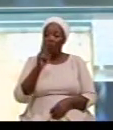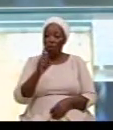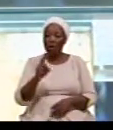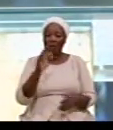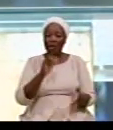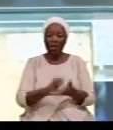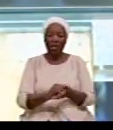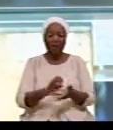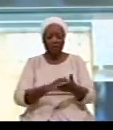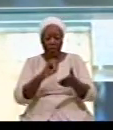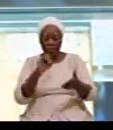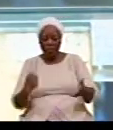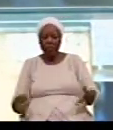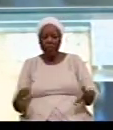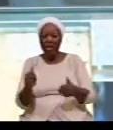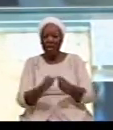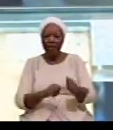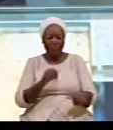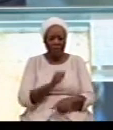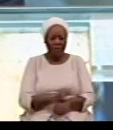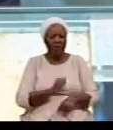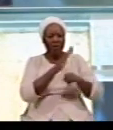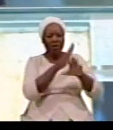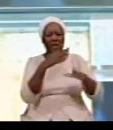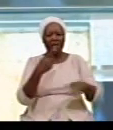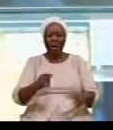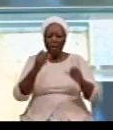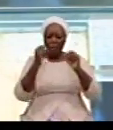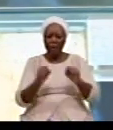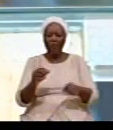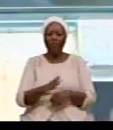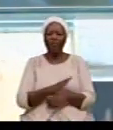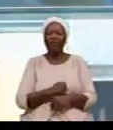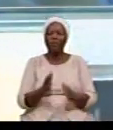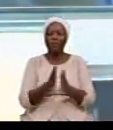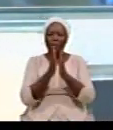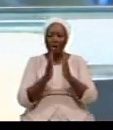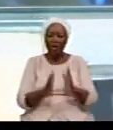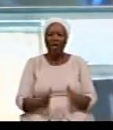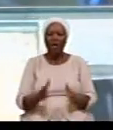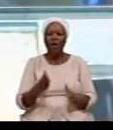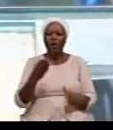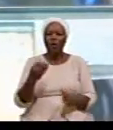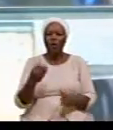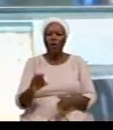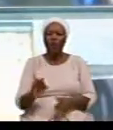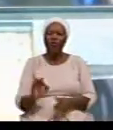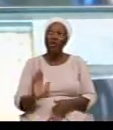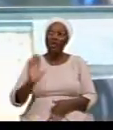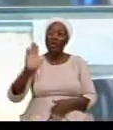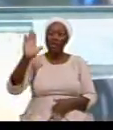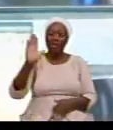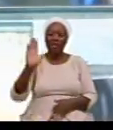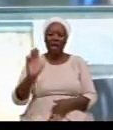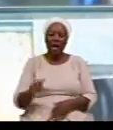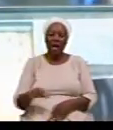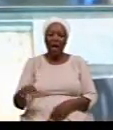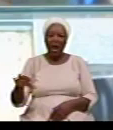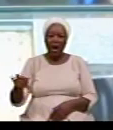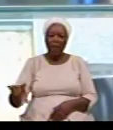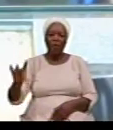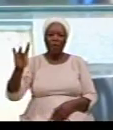removes every mountain. The powerful prayer of his appointed